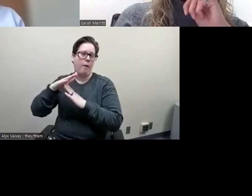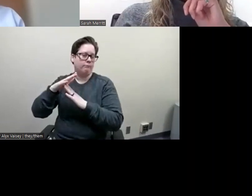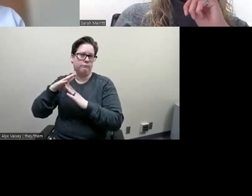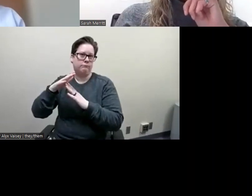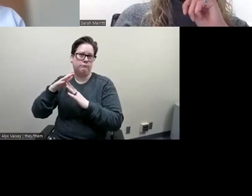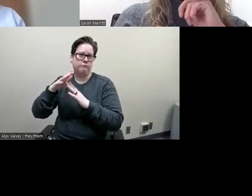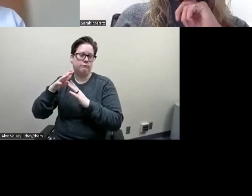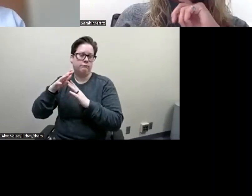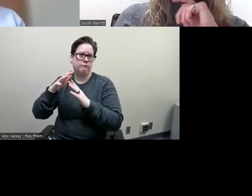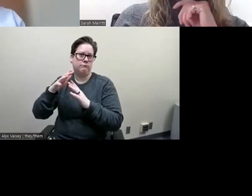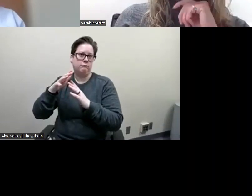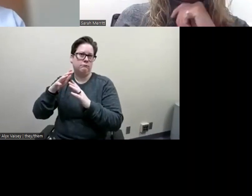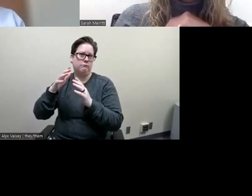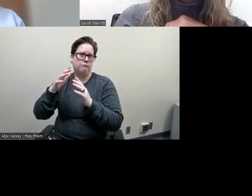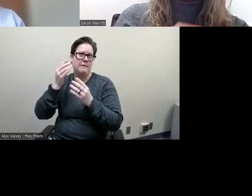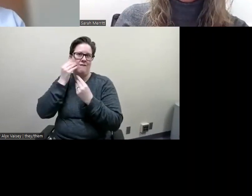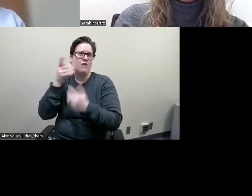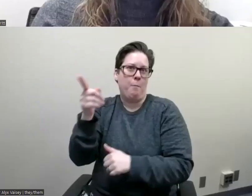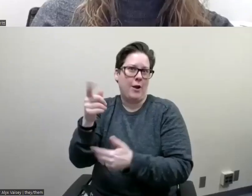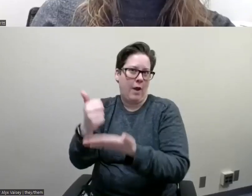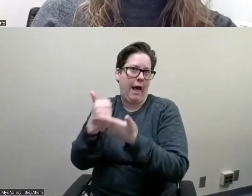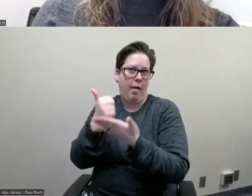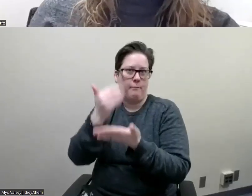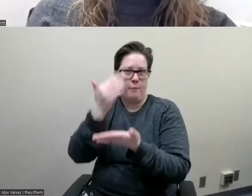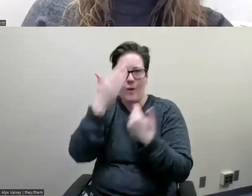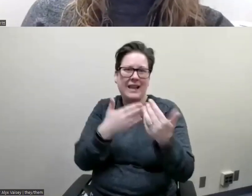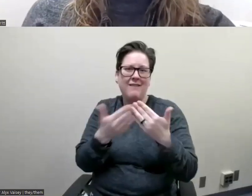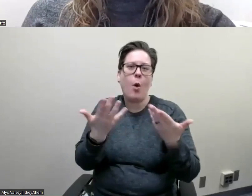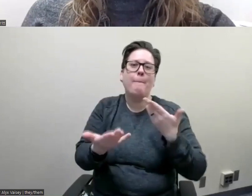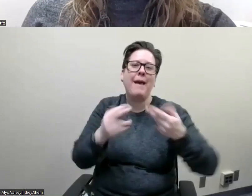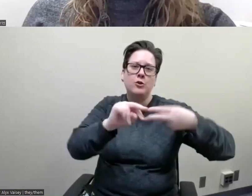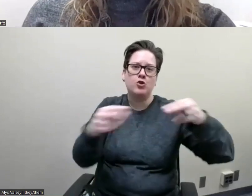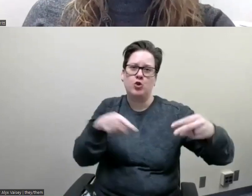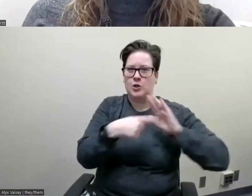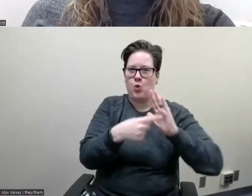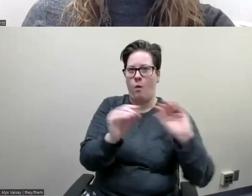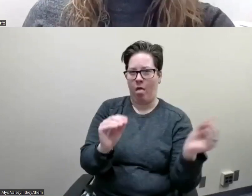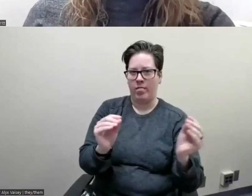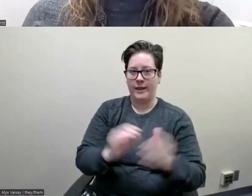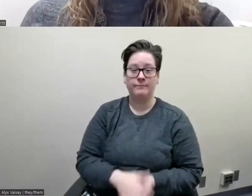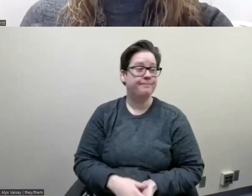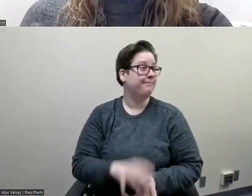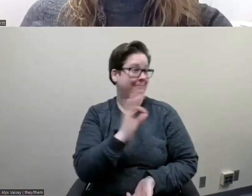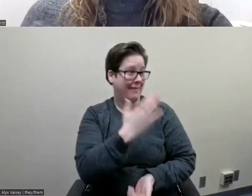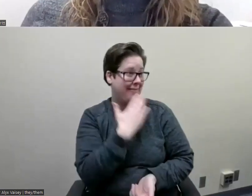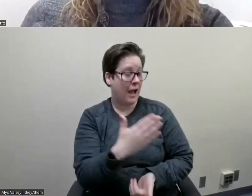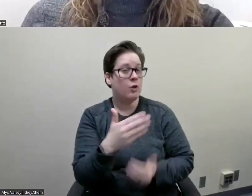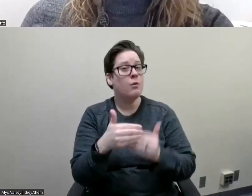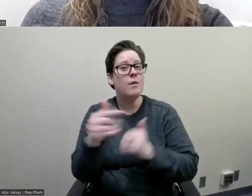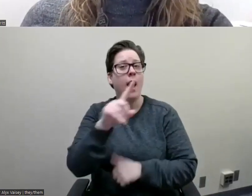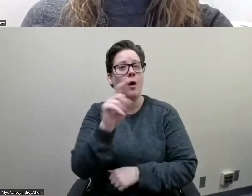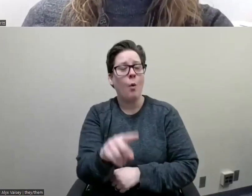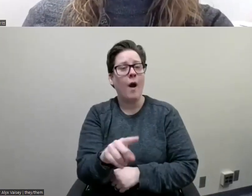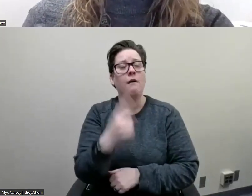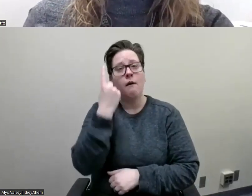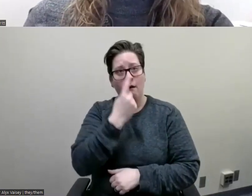negative. Okay, thank you. All right, next question. Is there a correlation between tumor or